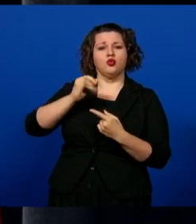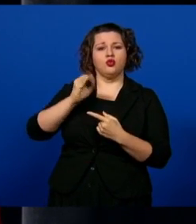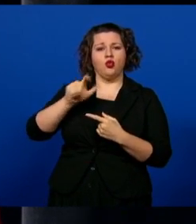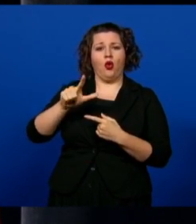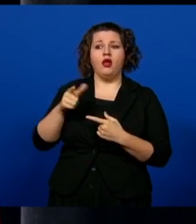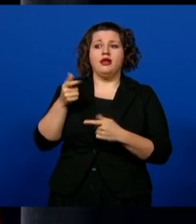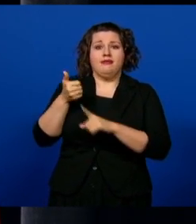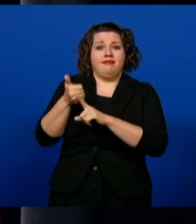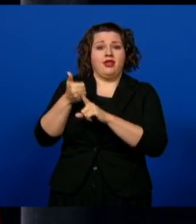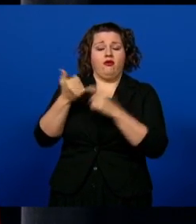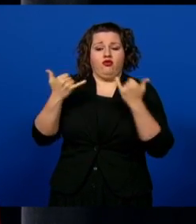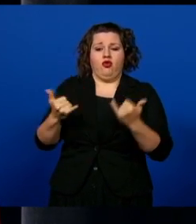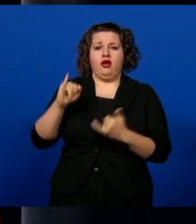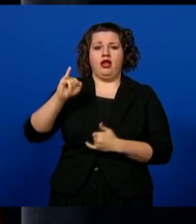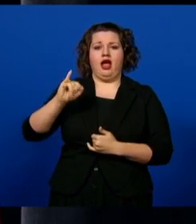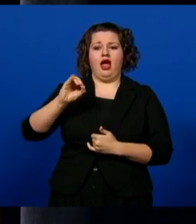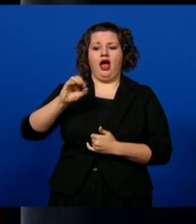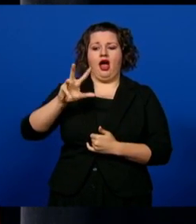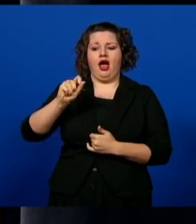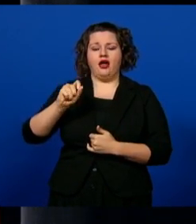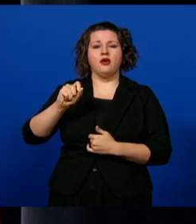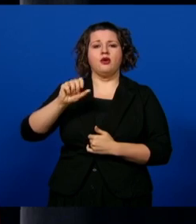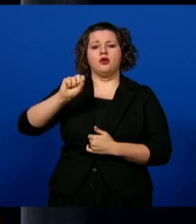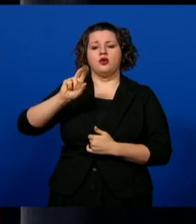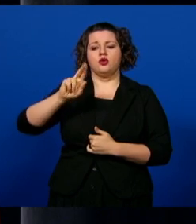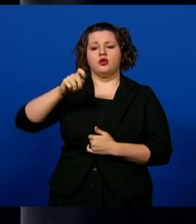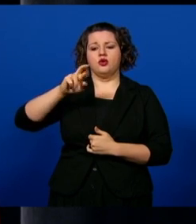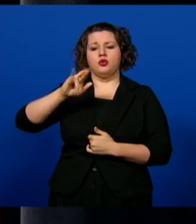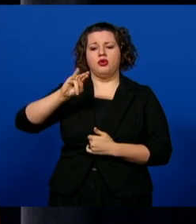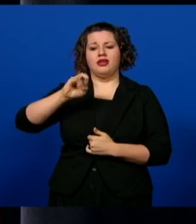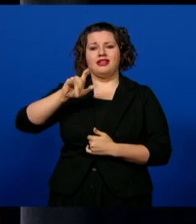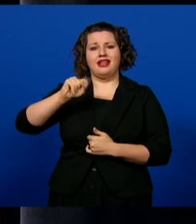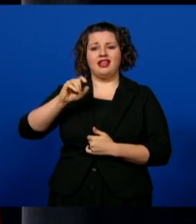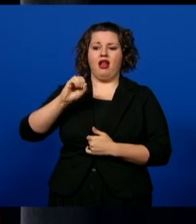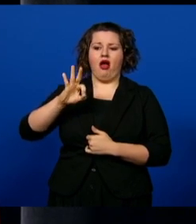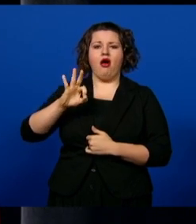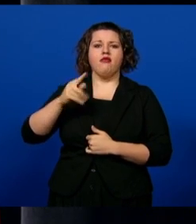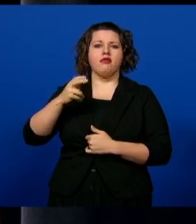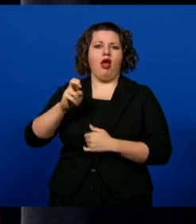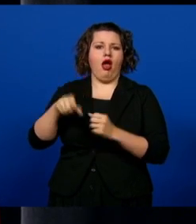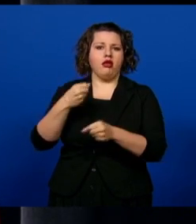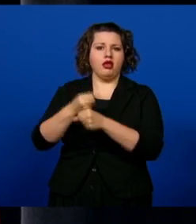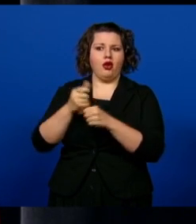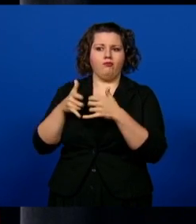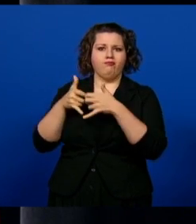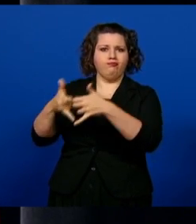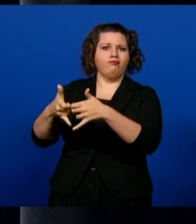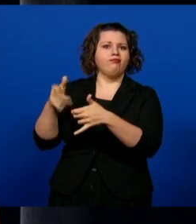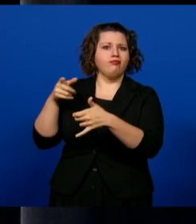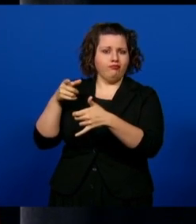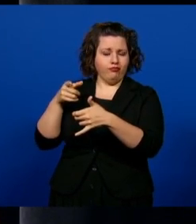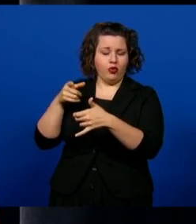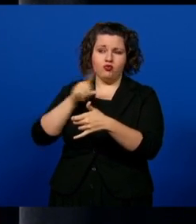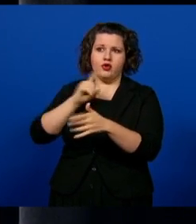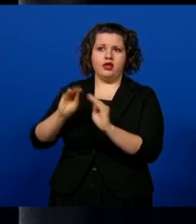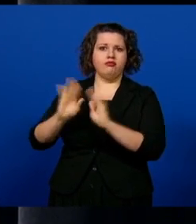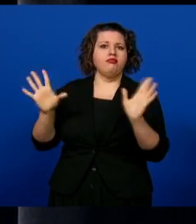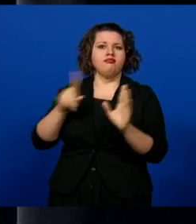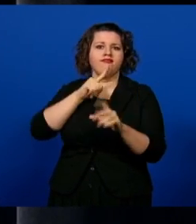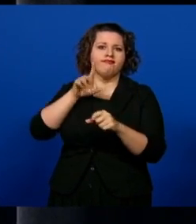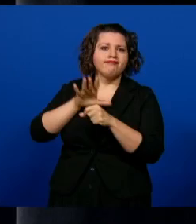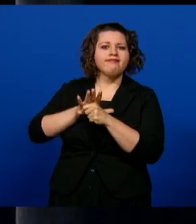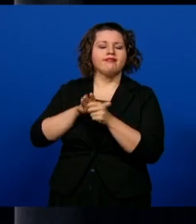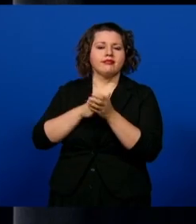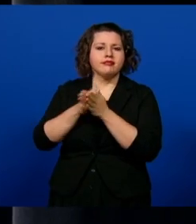current Iowa Superintendent of the Year, which speaks volumes about the commitment and passion he brings to his job in the